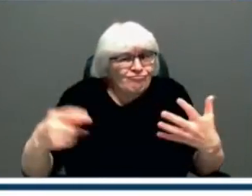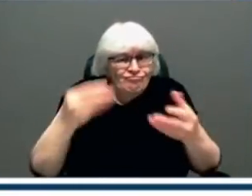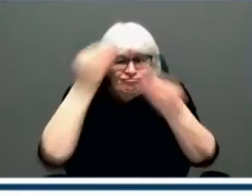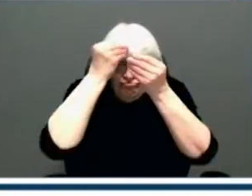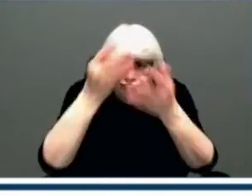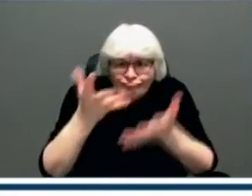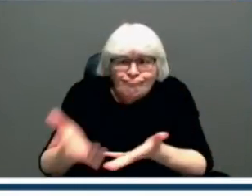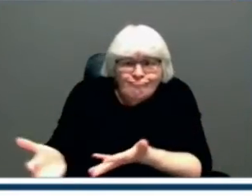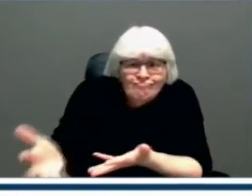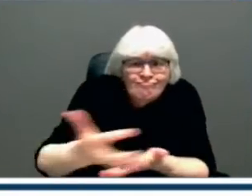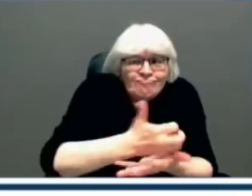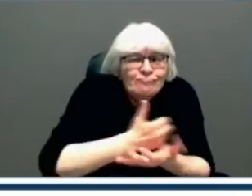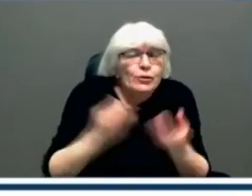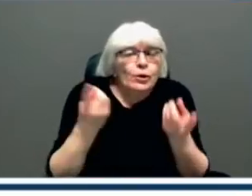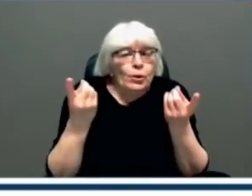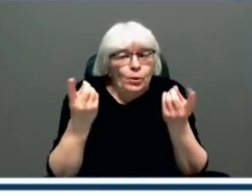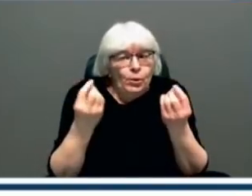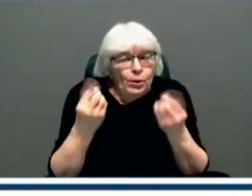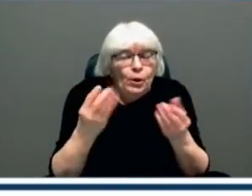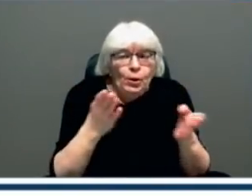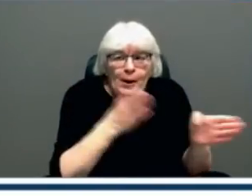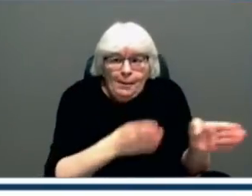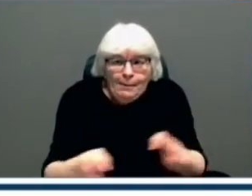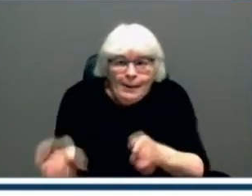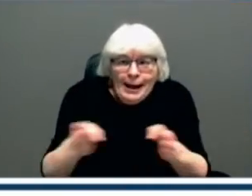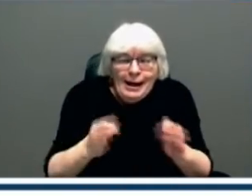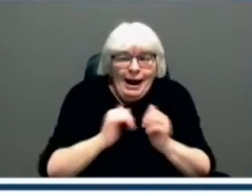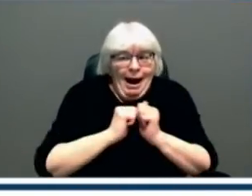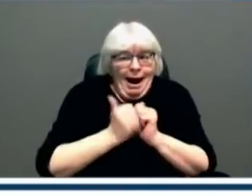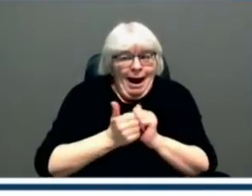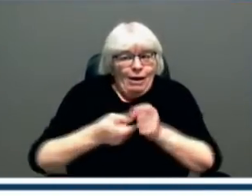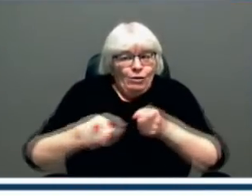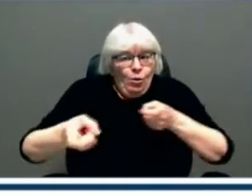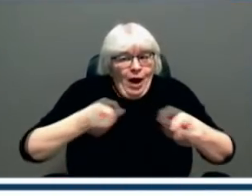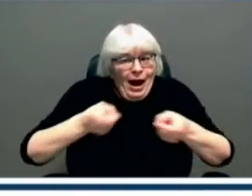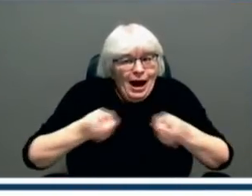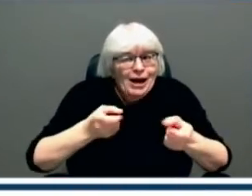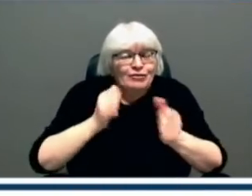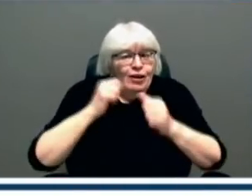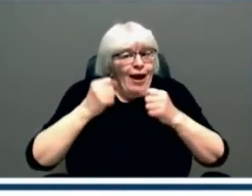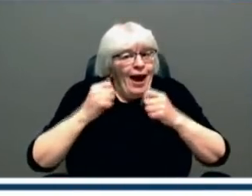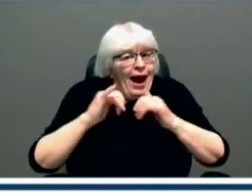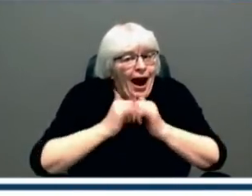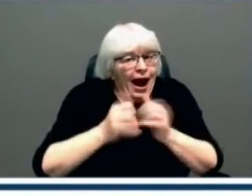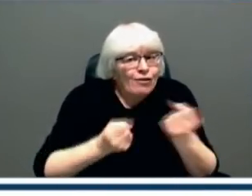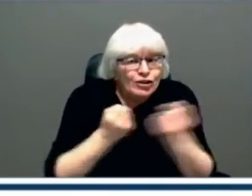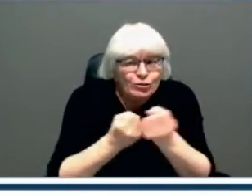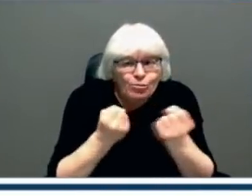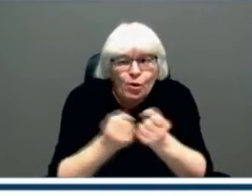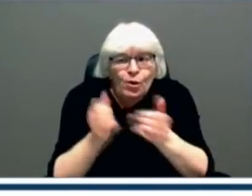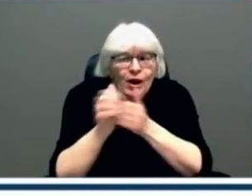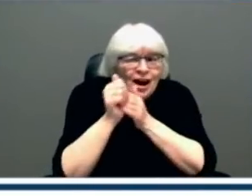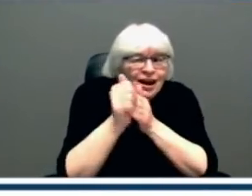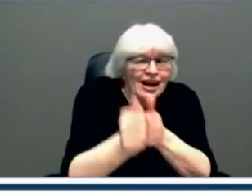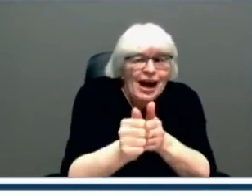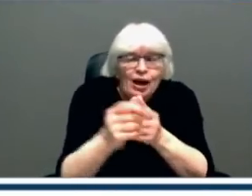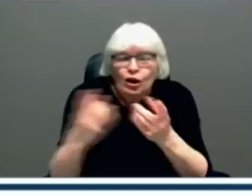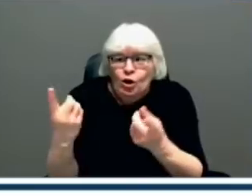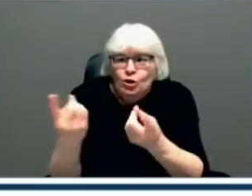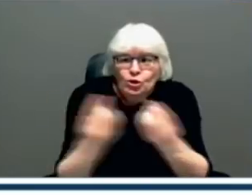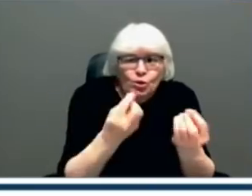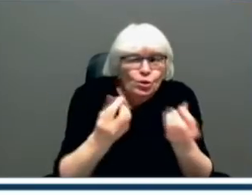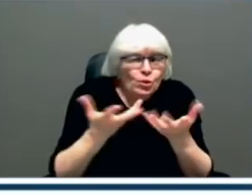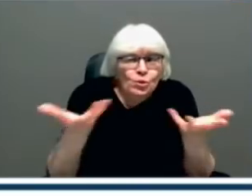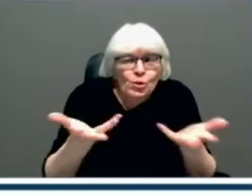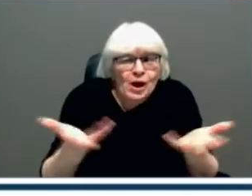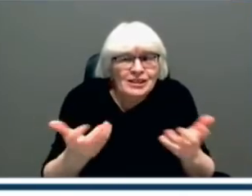And public health provides support, guidance, and direction when needed. This shift from daily to weekly has happened or